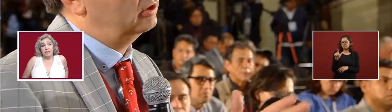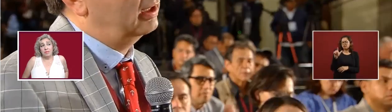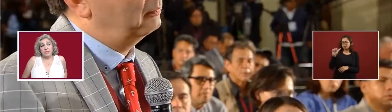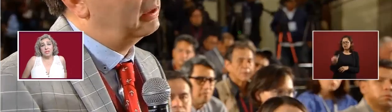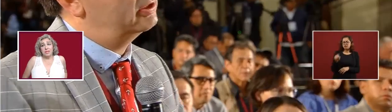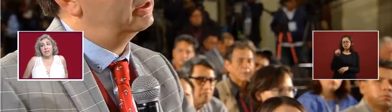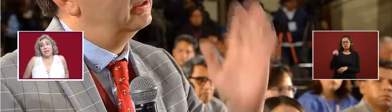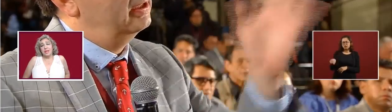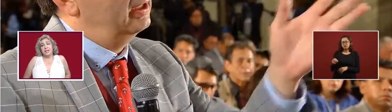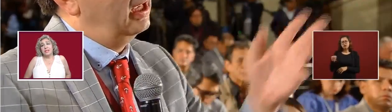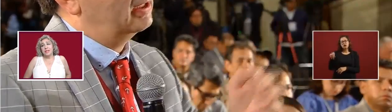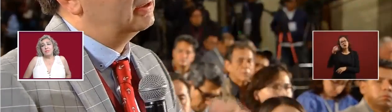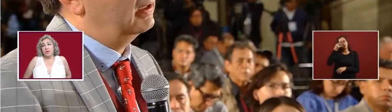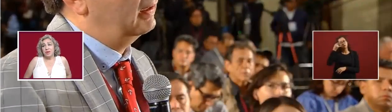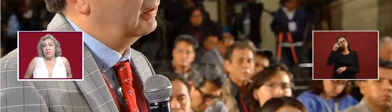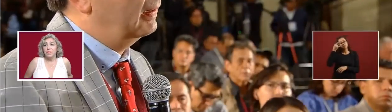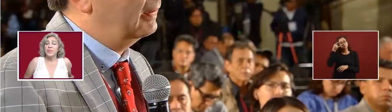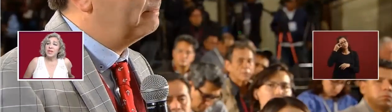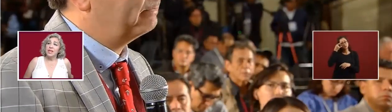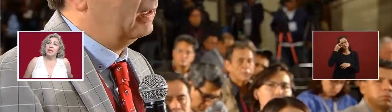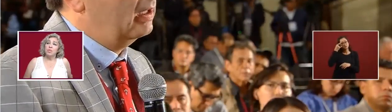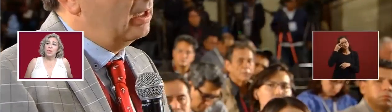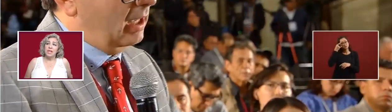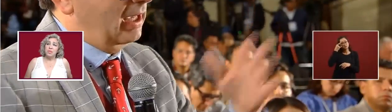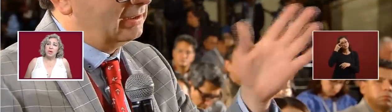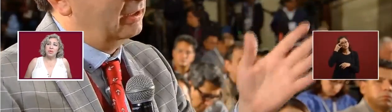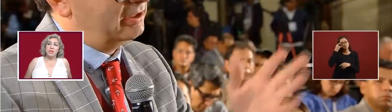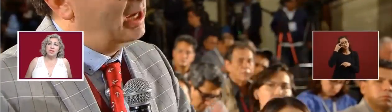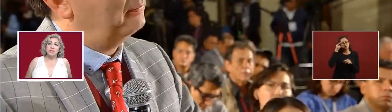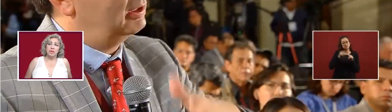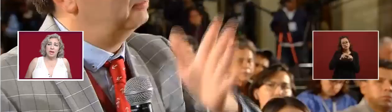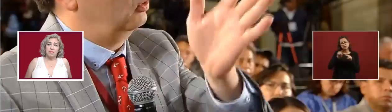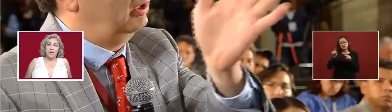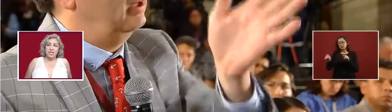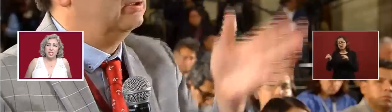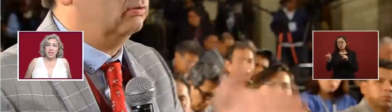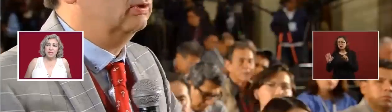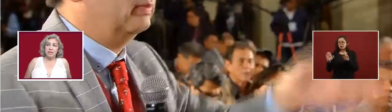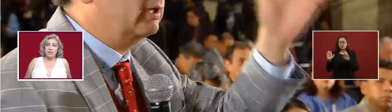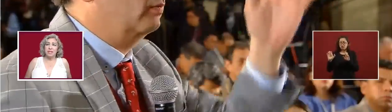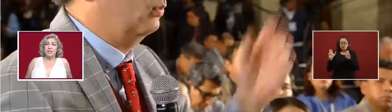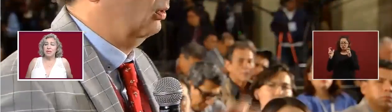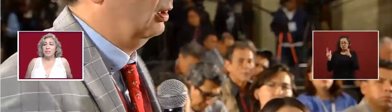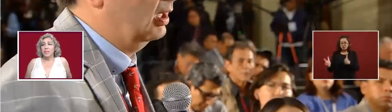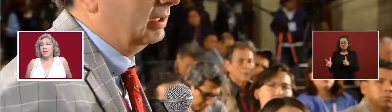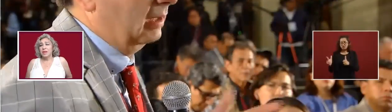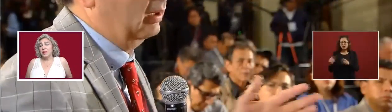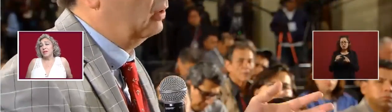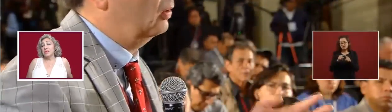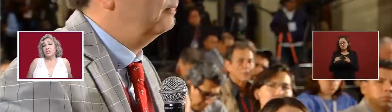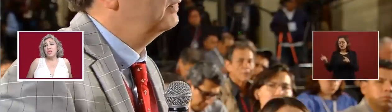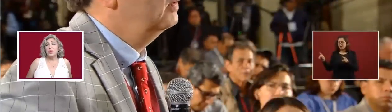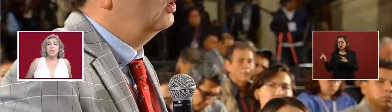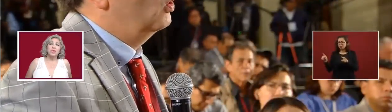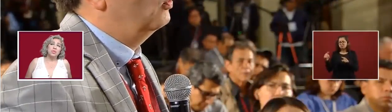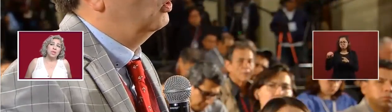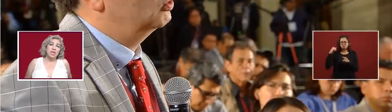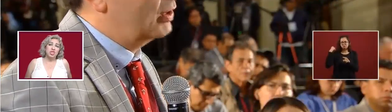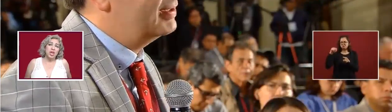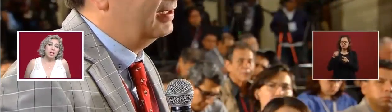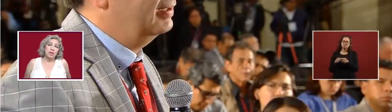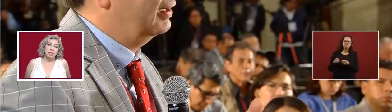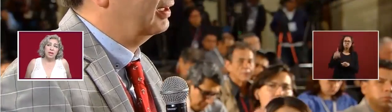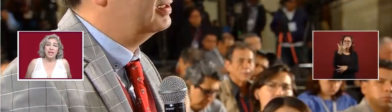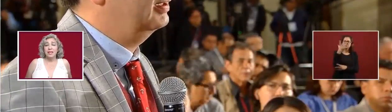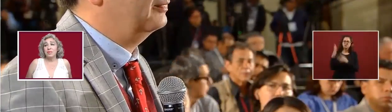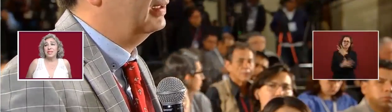there was, there in December, when they were going to, so they went through the